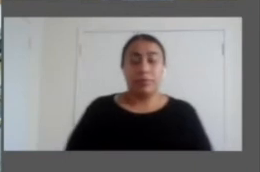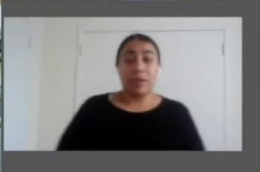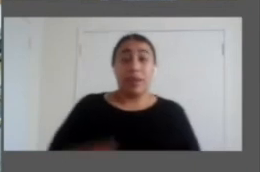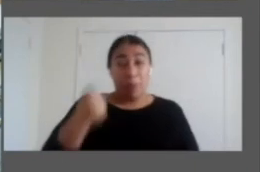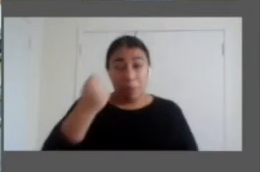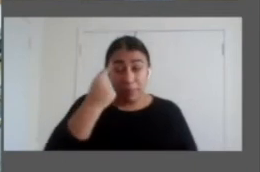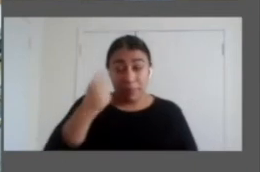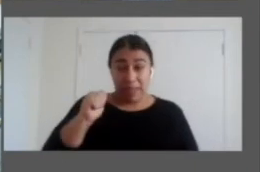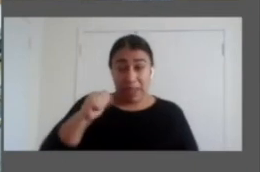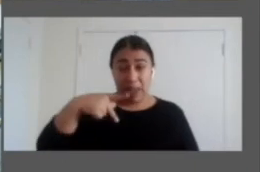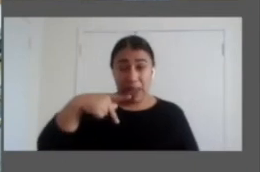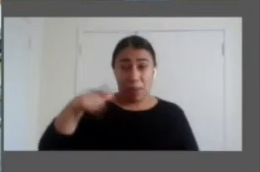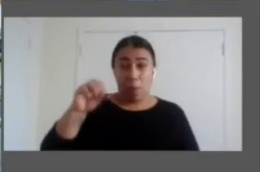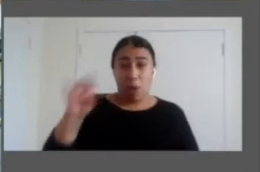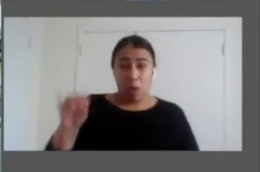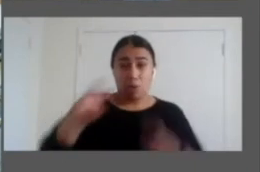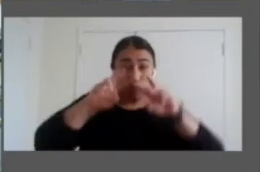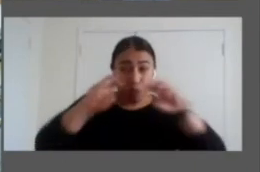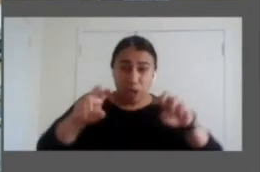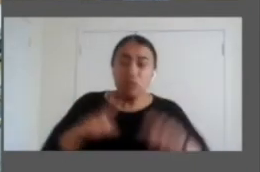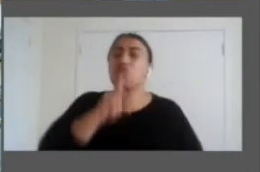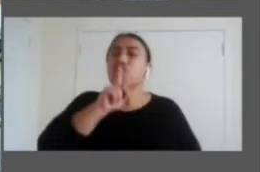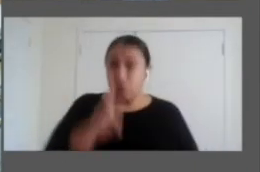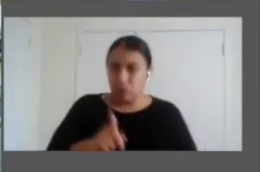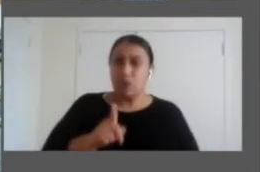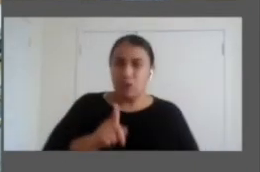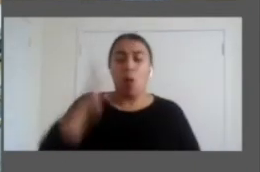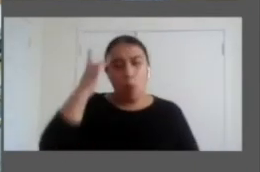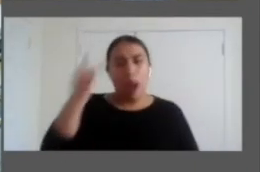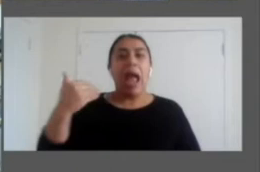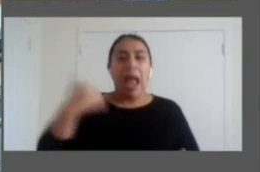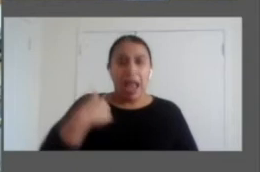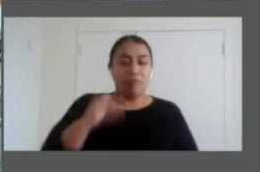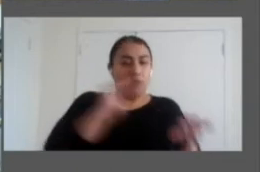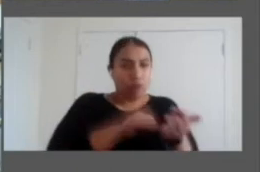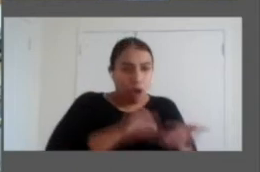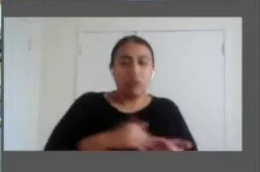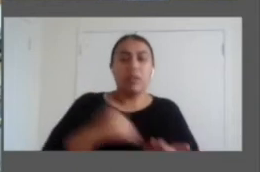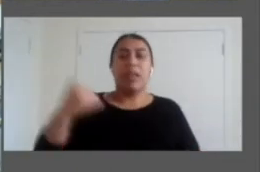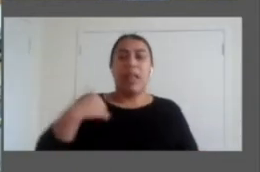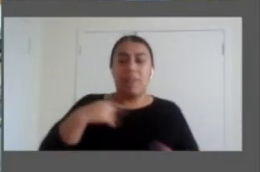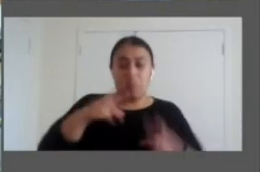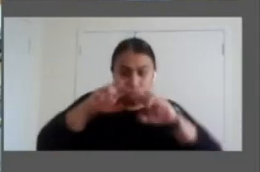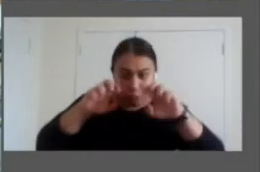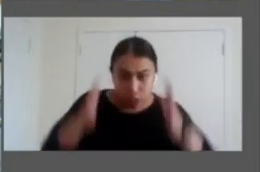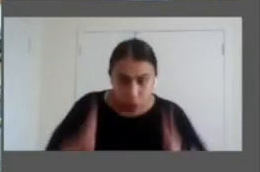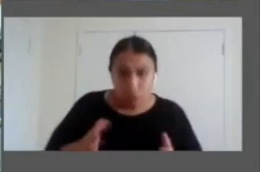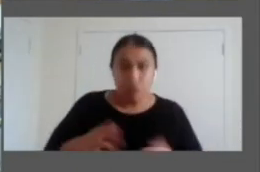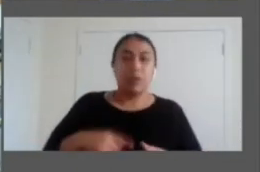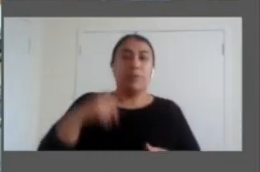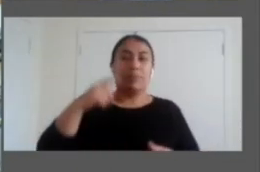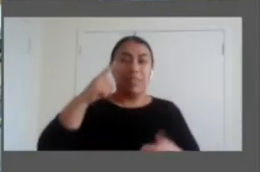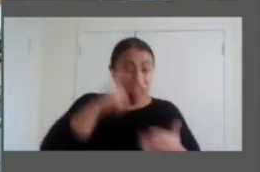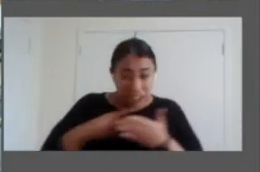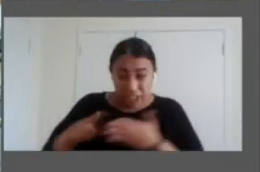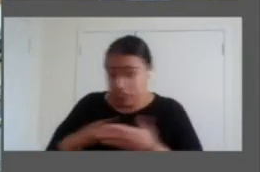stories? One of Apollo's first patients was a woman who was constantly hunched over with pain and couldn't walk on her own. After